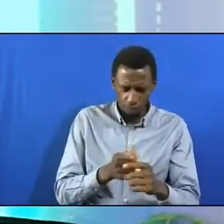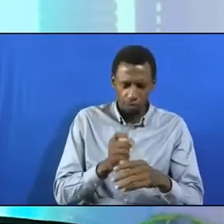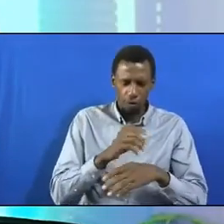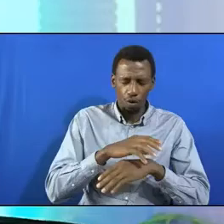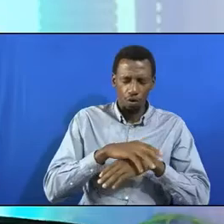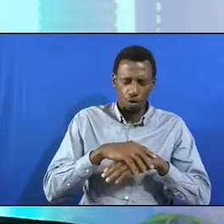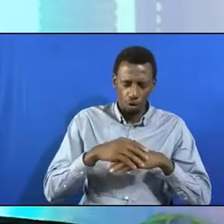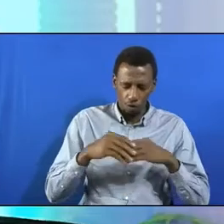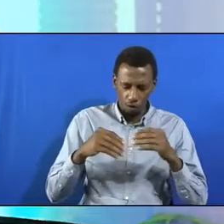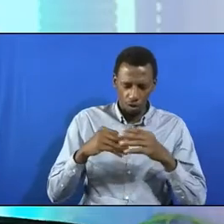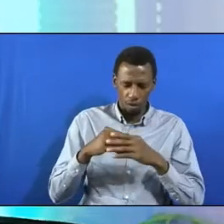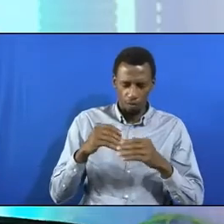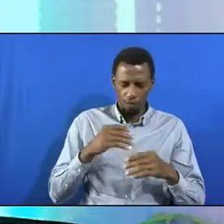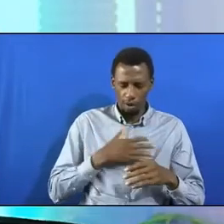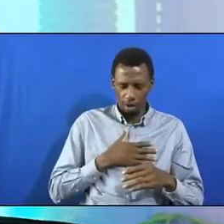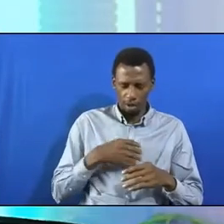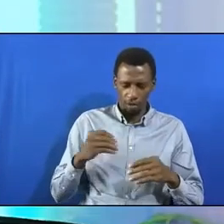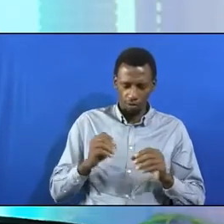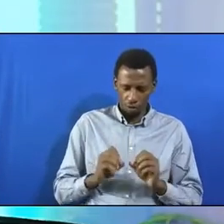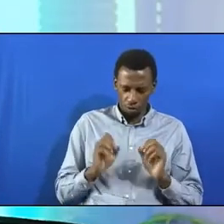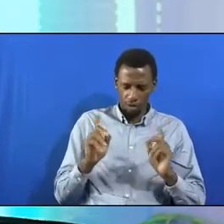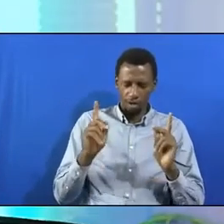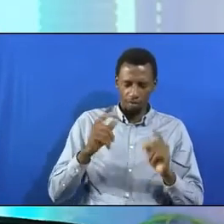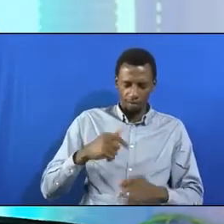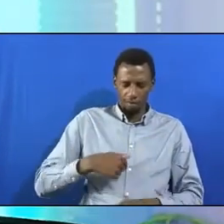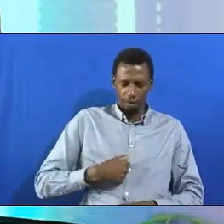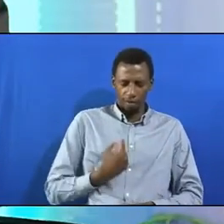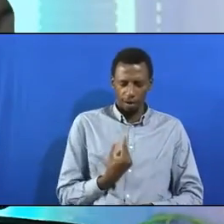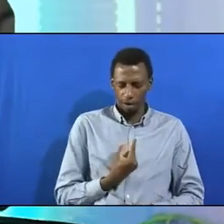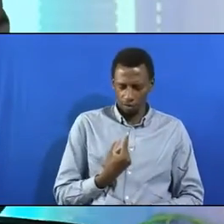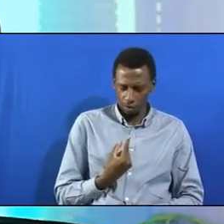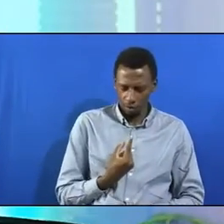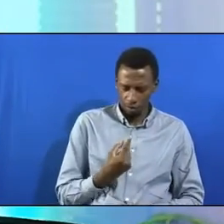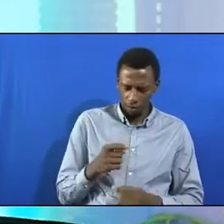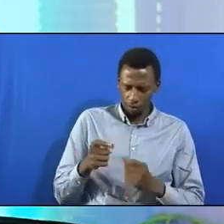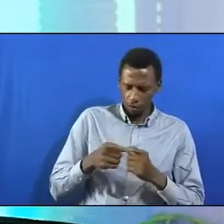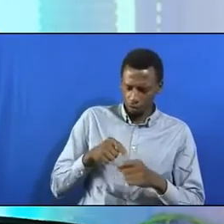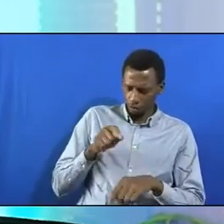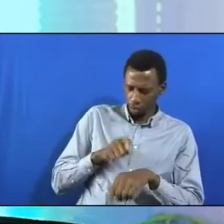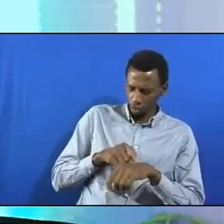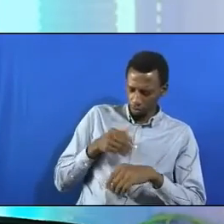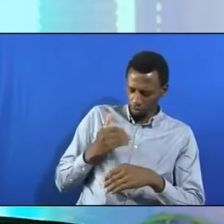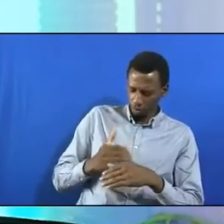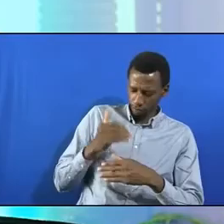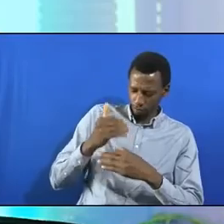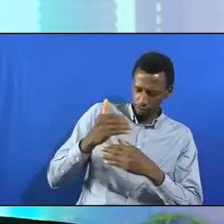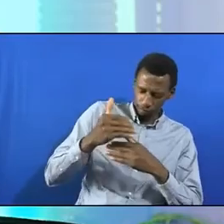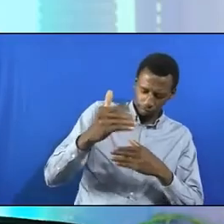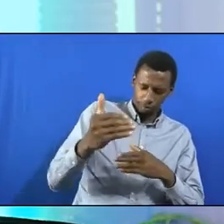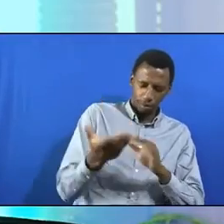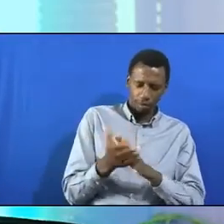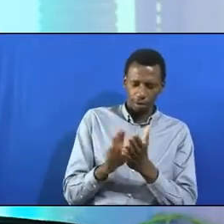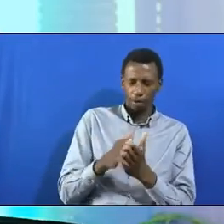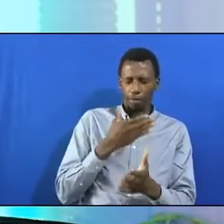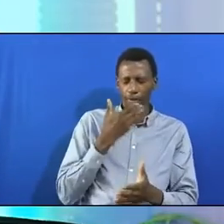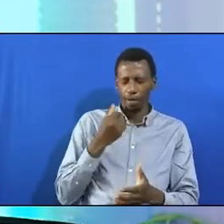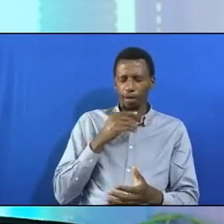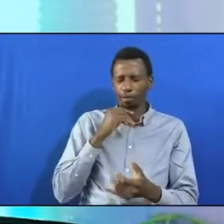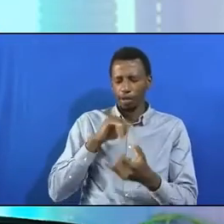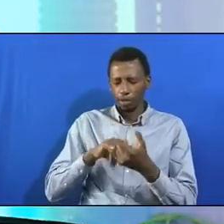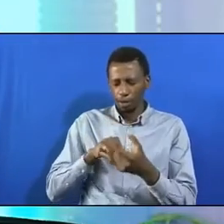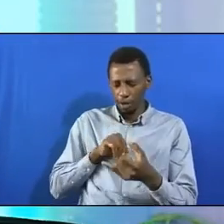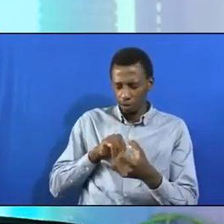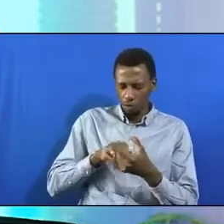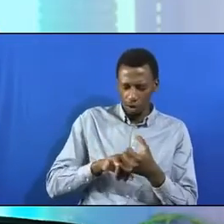comfortable and okay with ourselves, so that from that point on, we can become better husbands, better wives,